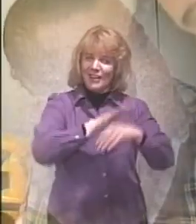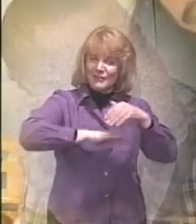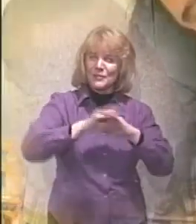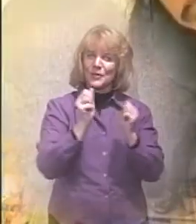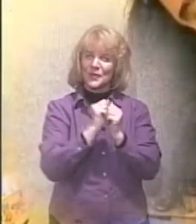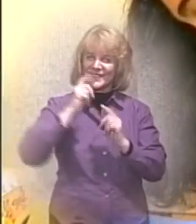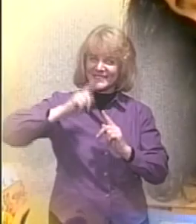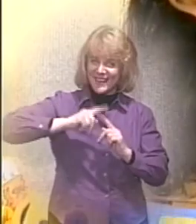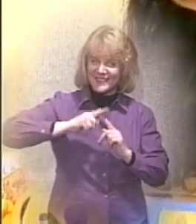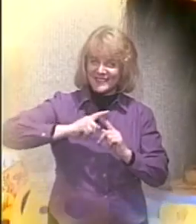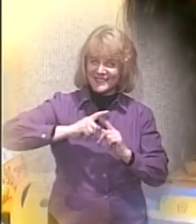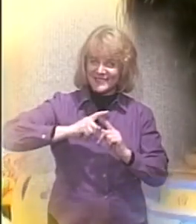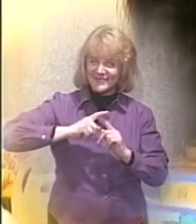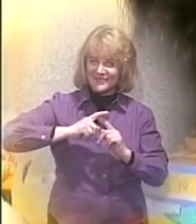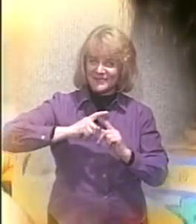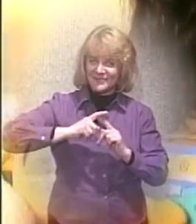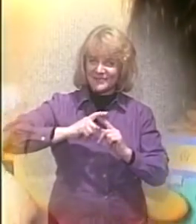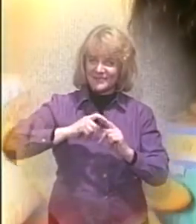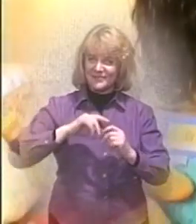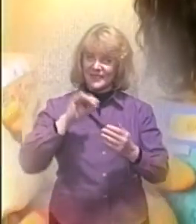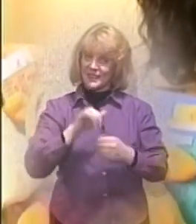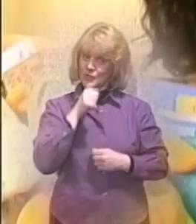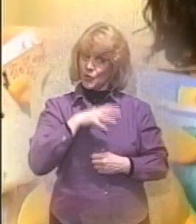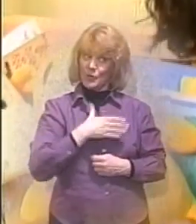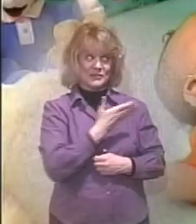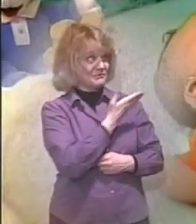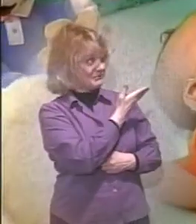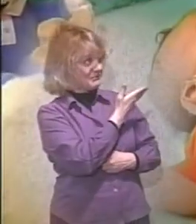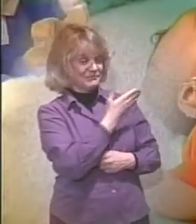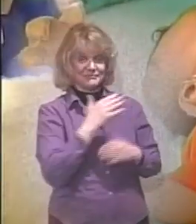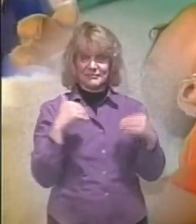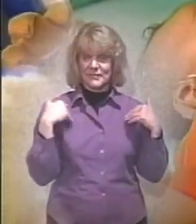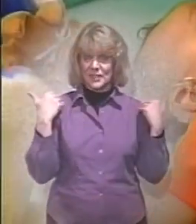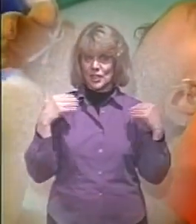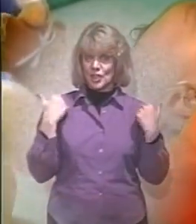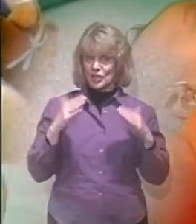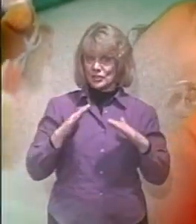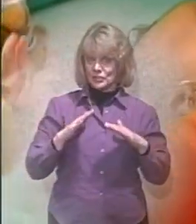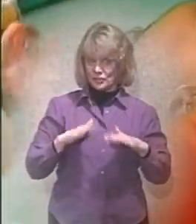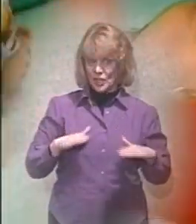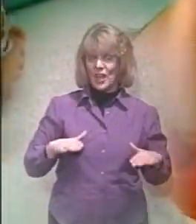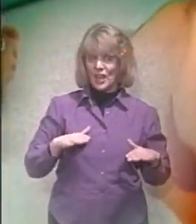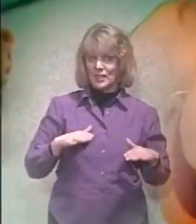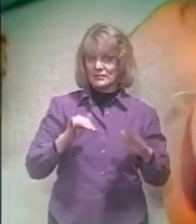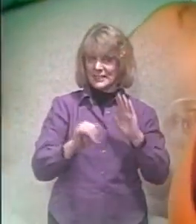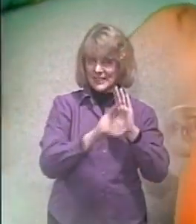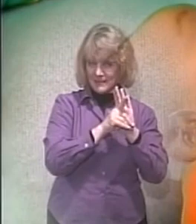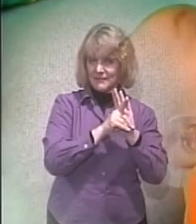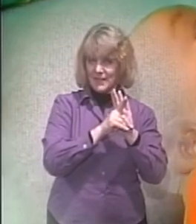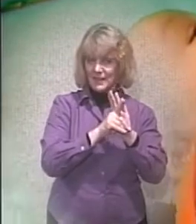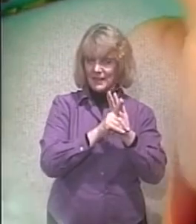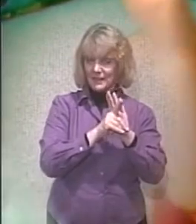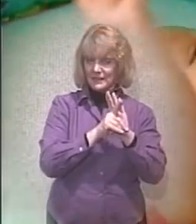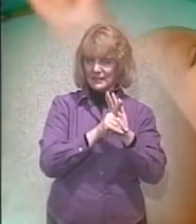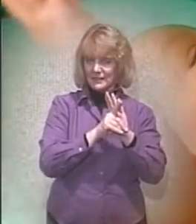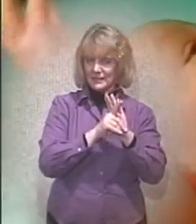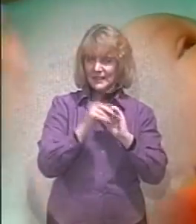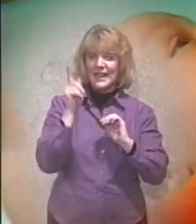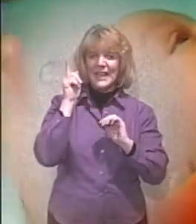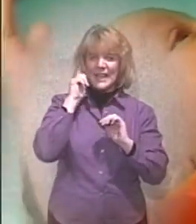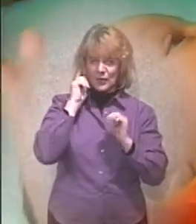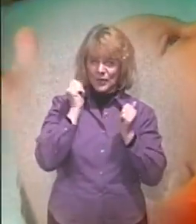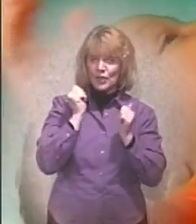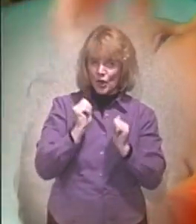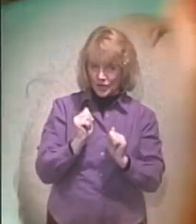Wonderful. Christina Gonzalez, whose infant son was identified with a significant hearing loss, talks about the importance